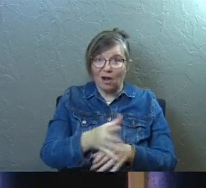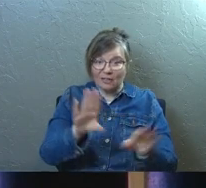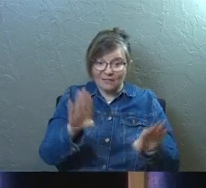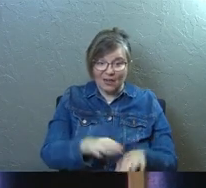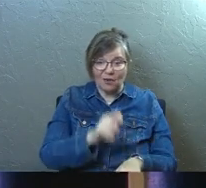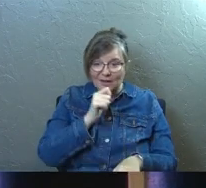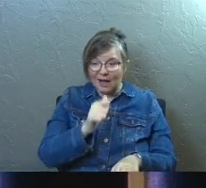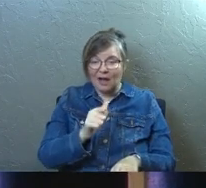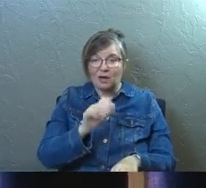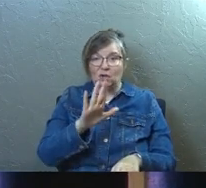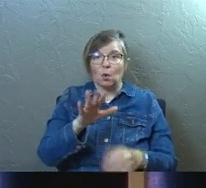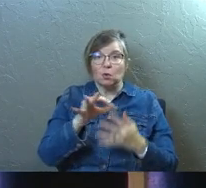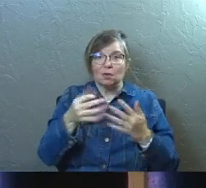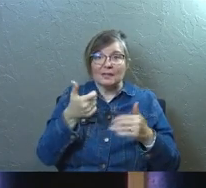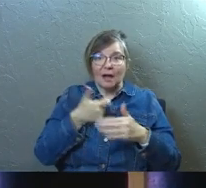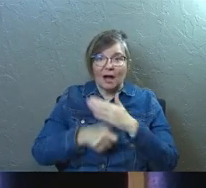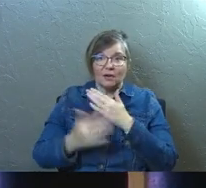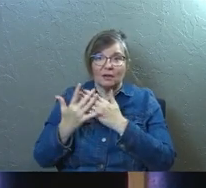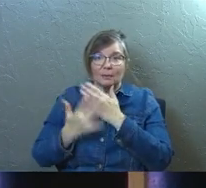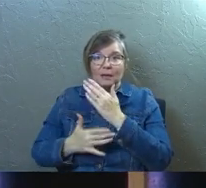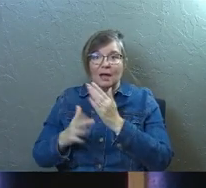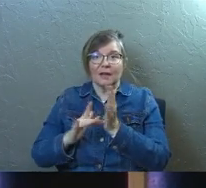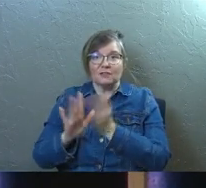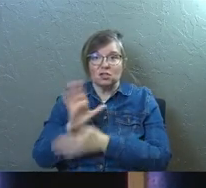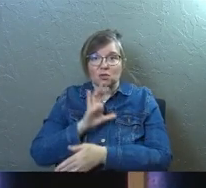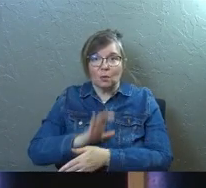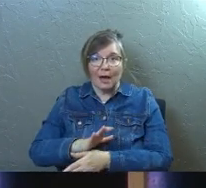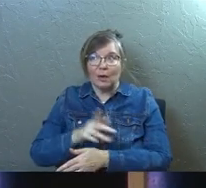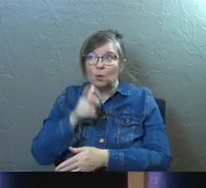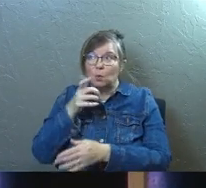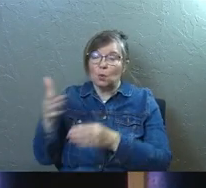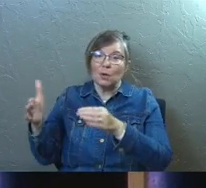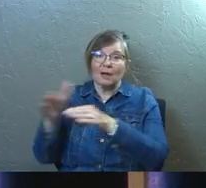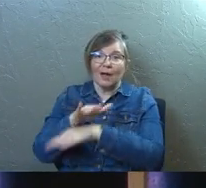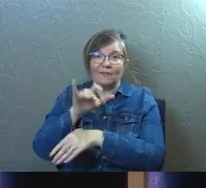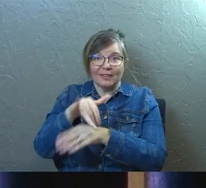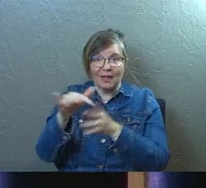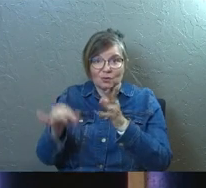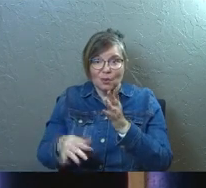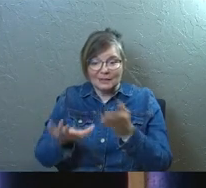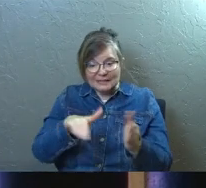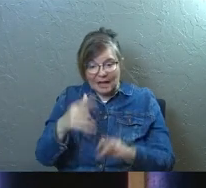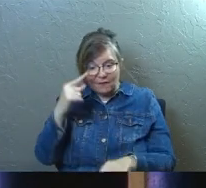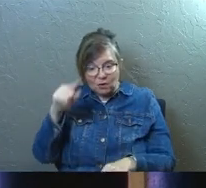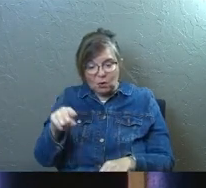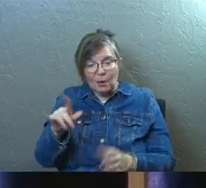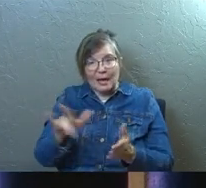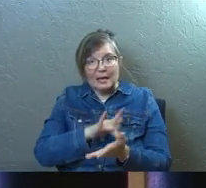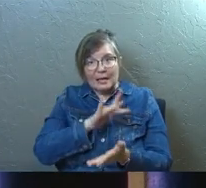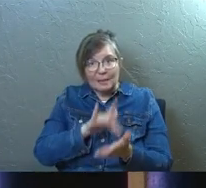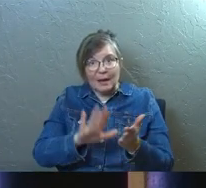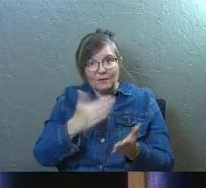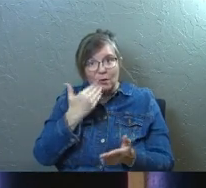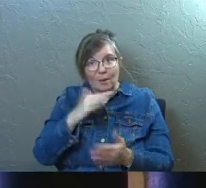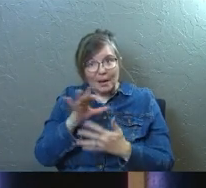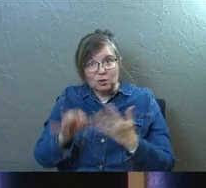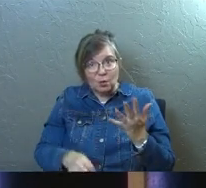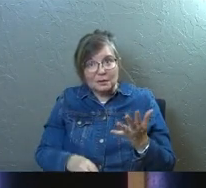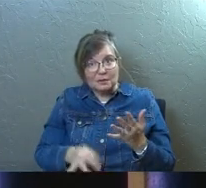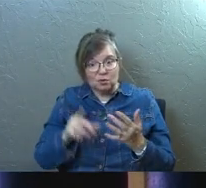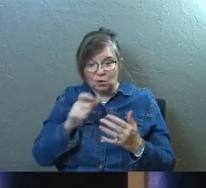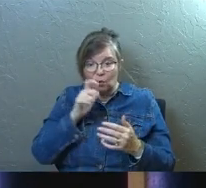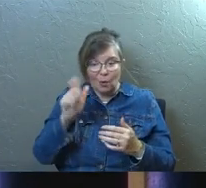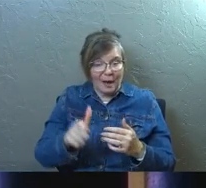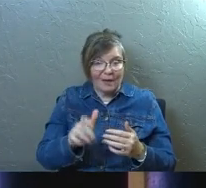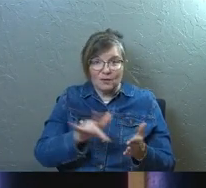your choice is under the blood of Jesus Christ, who died for you. And when he died for you, he paid for your bad choices so